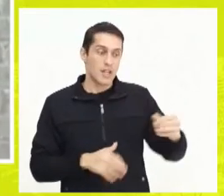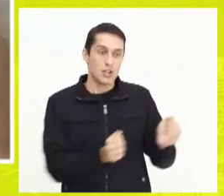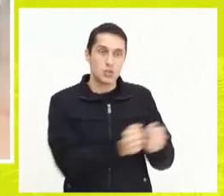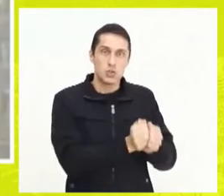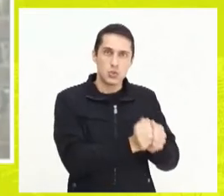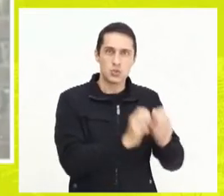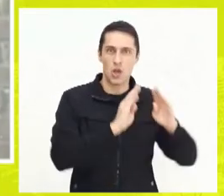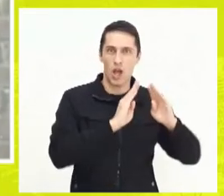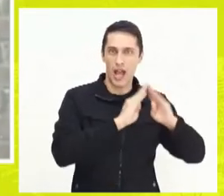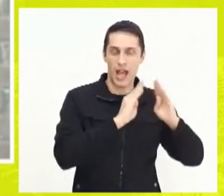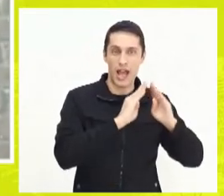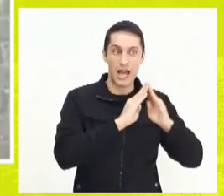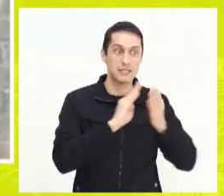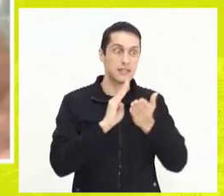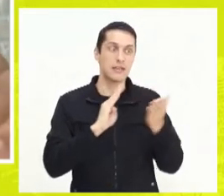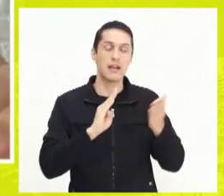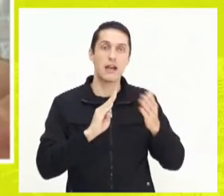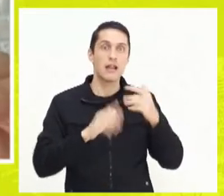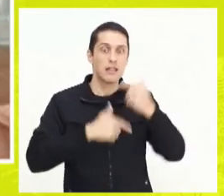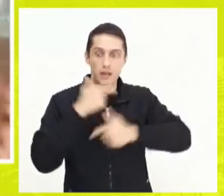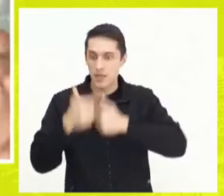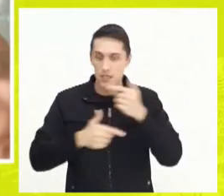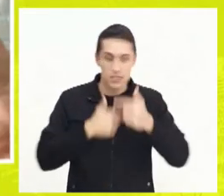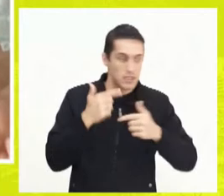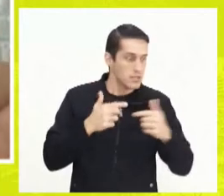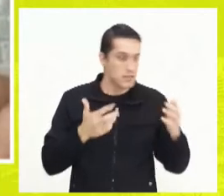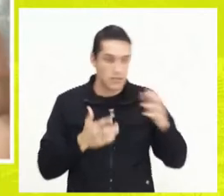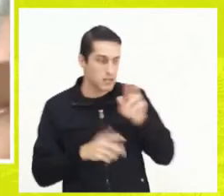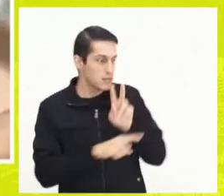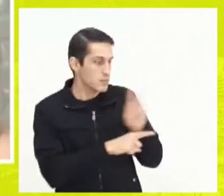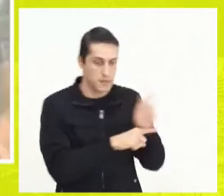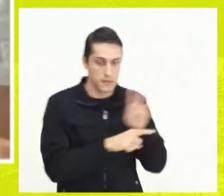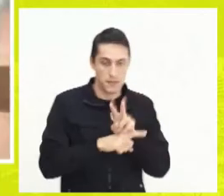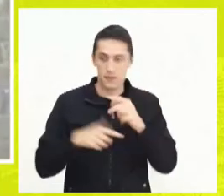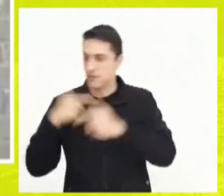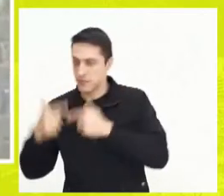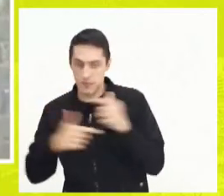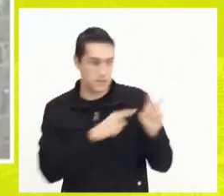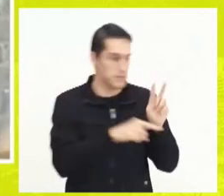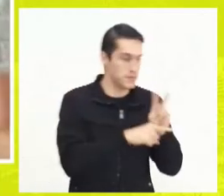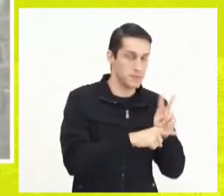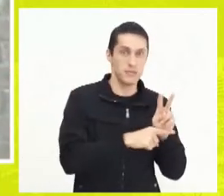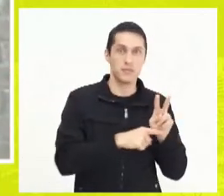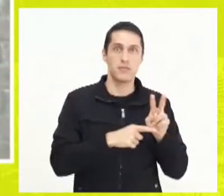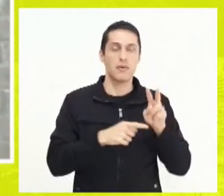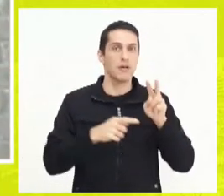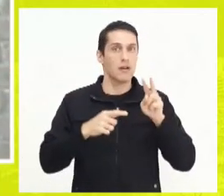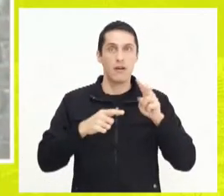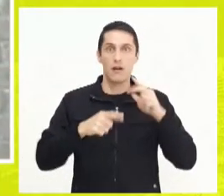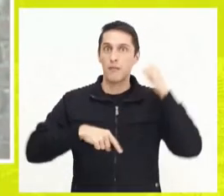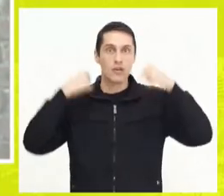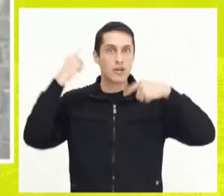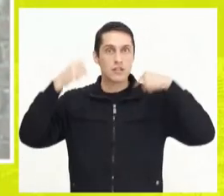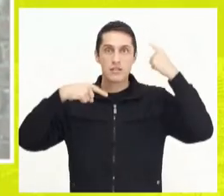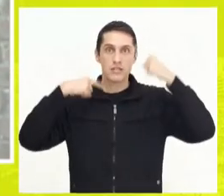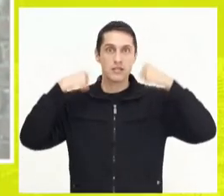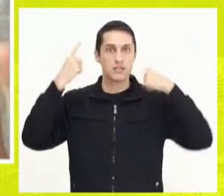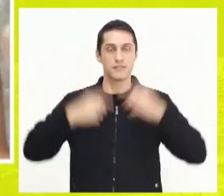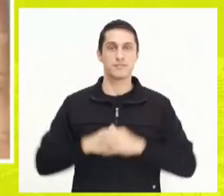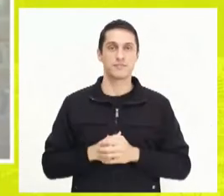you have a work environment led by someone who doesn't have